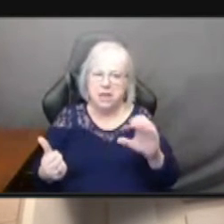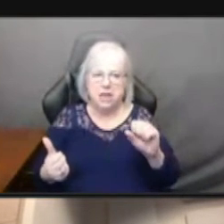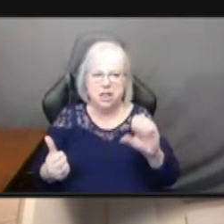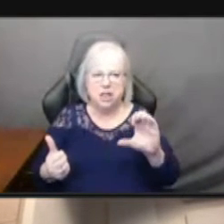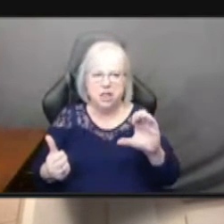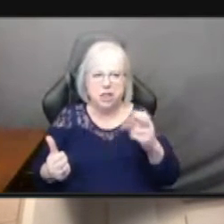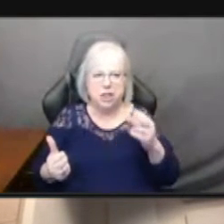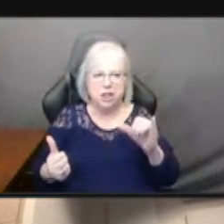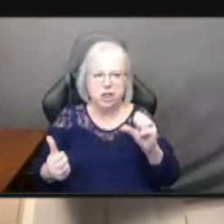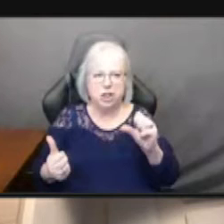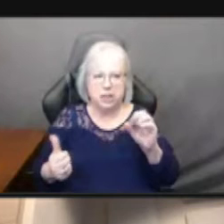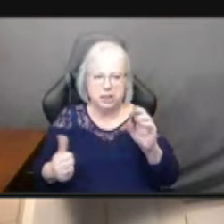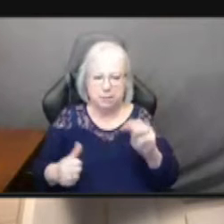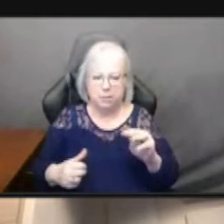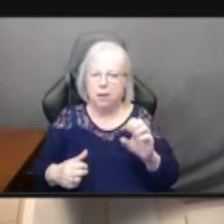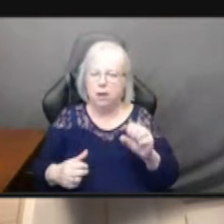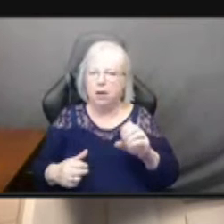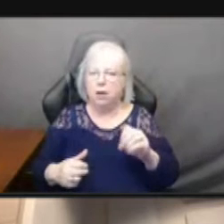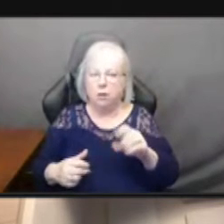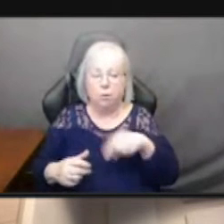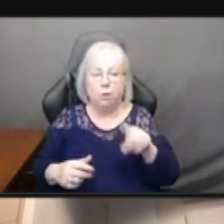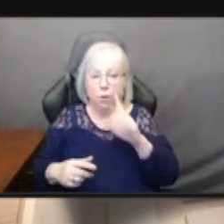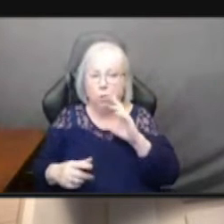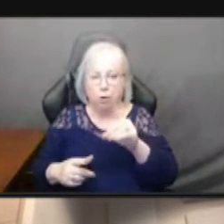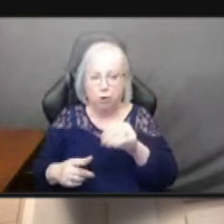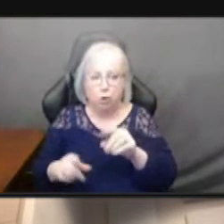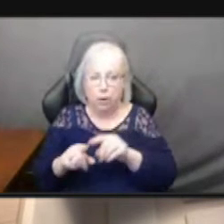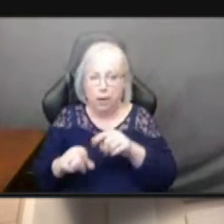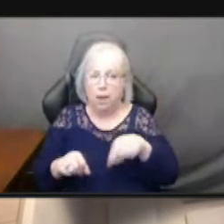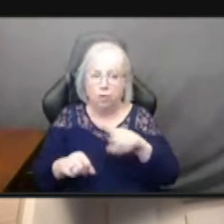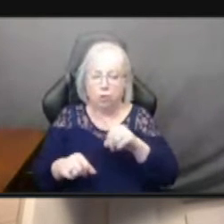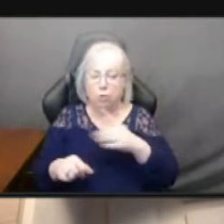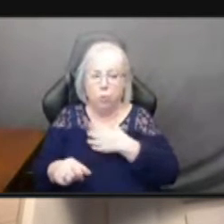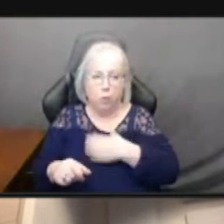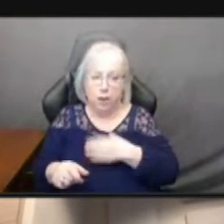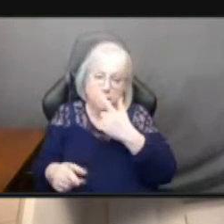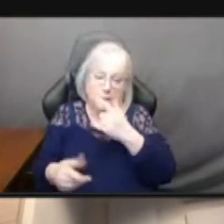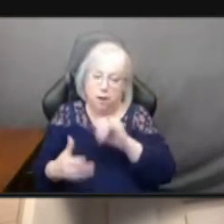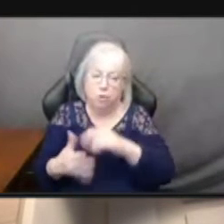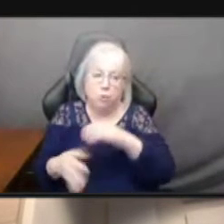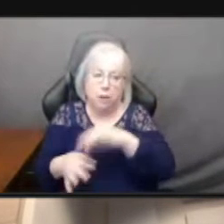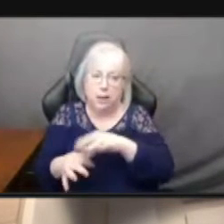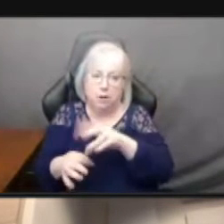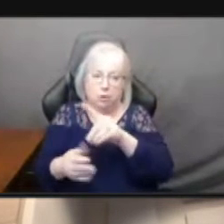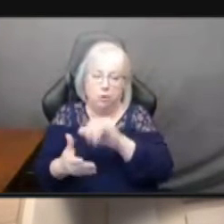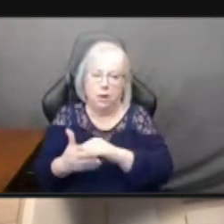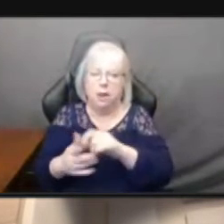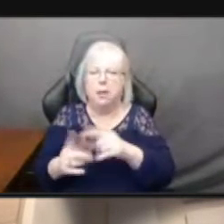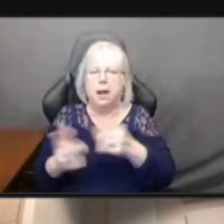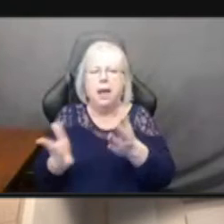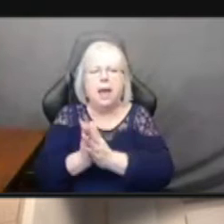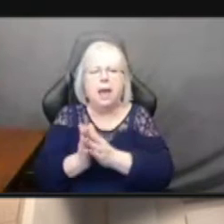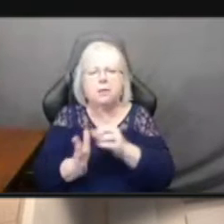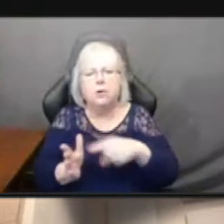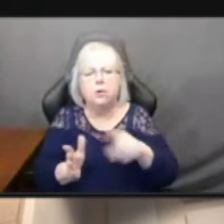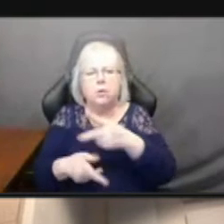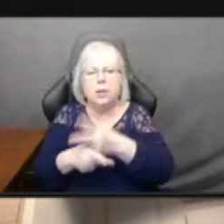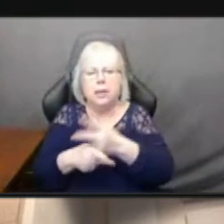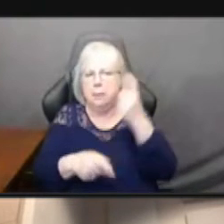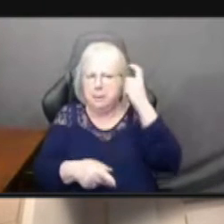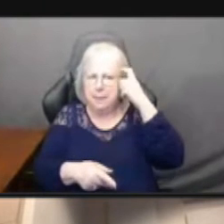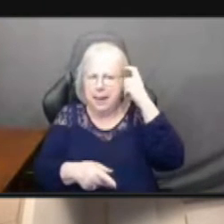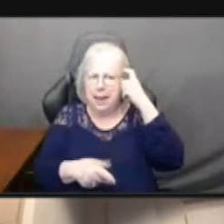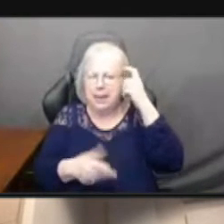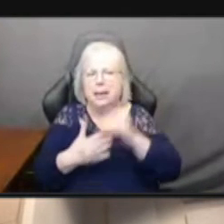the members of this board, you will do as you wish because that's what you were elected to do. But to keep in mind that all of us in